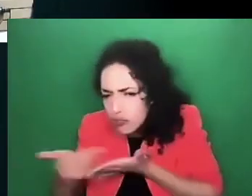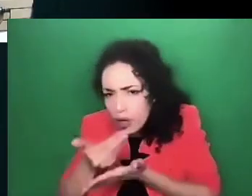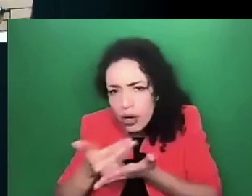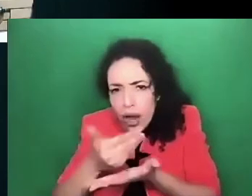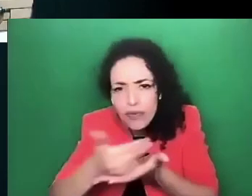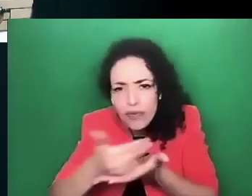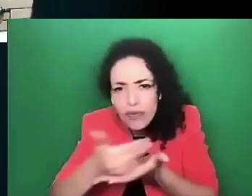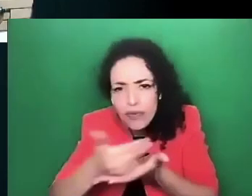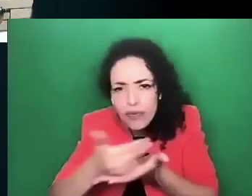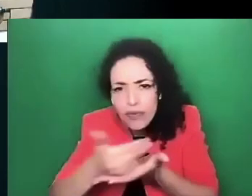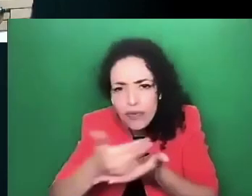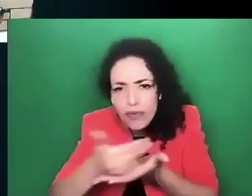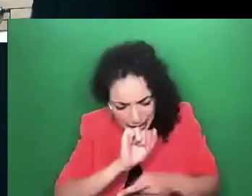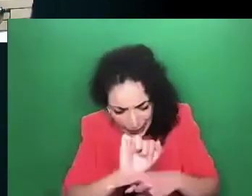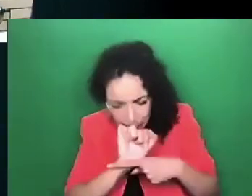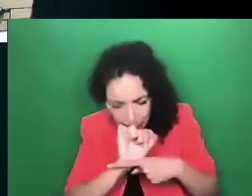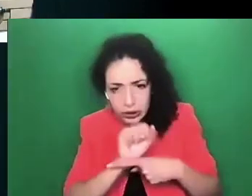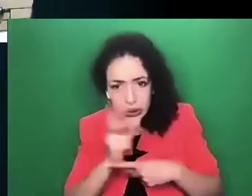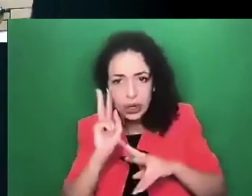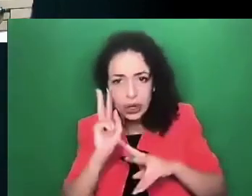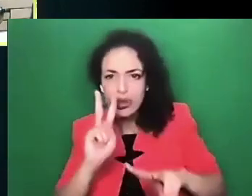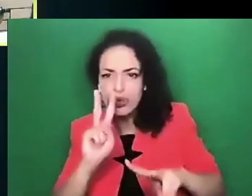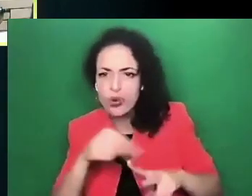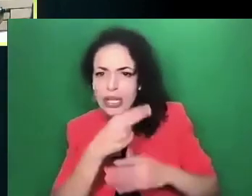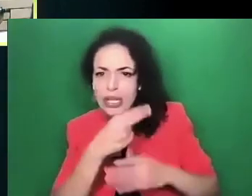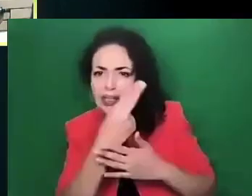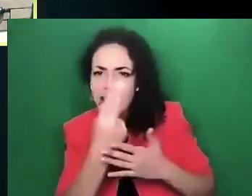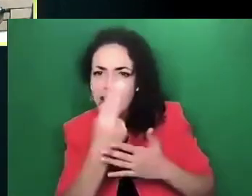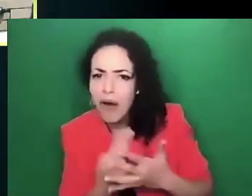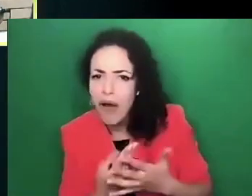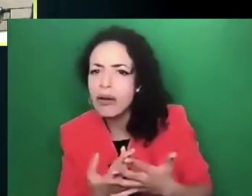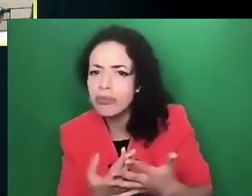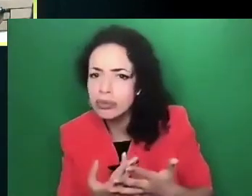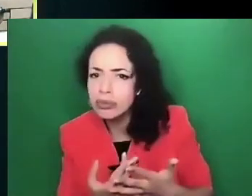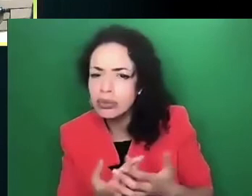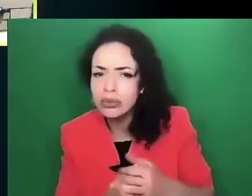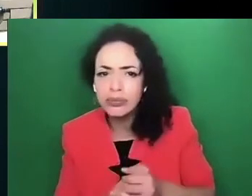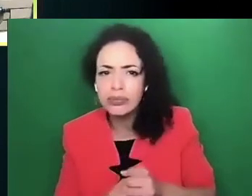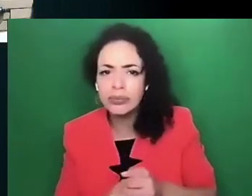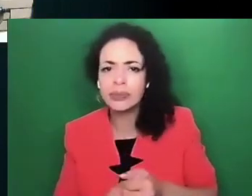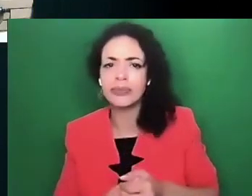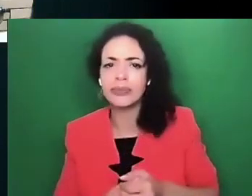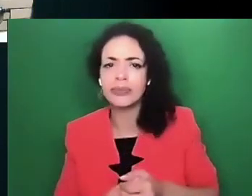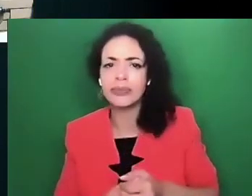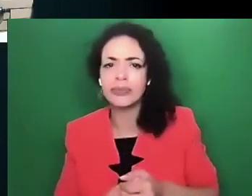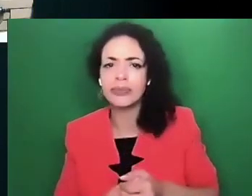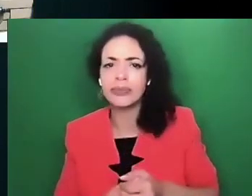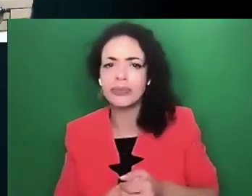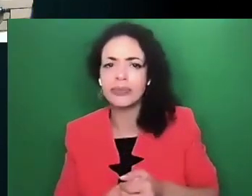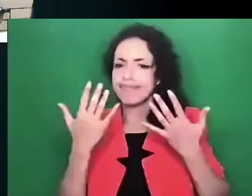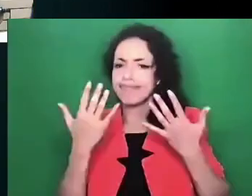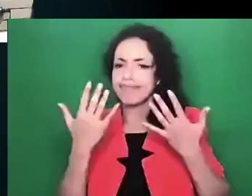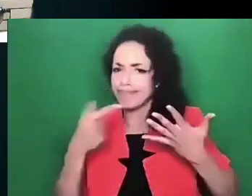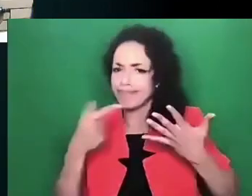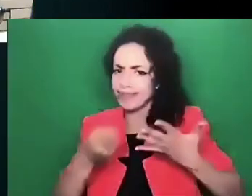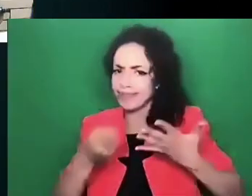that you saw it initially as an artwork. Yeah. And now you're reviving not just boat building,